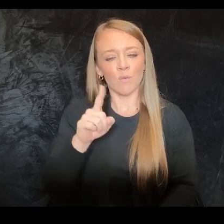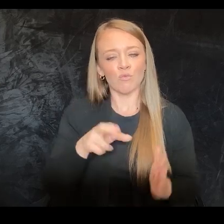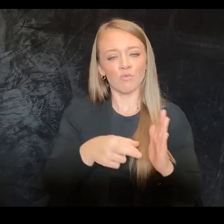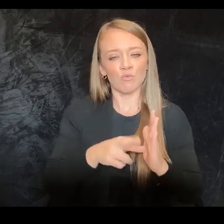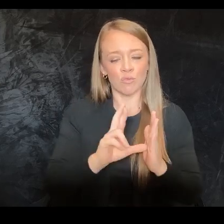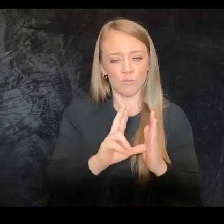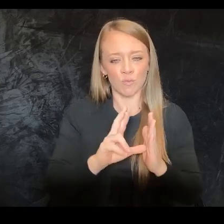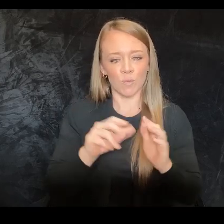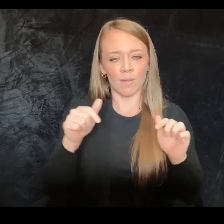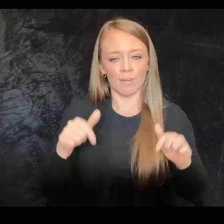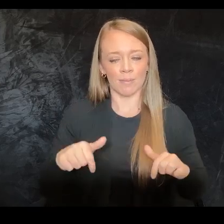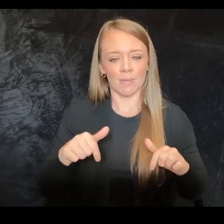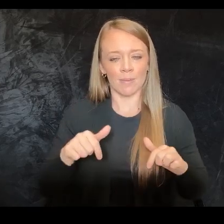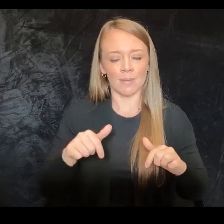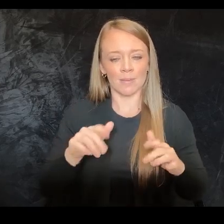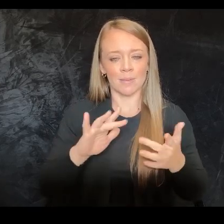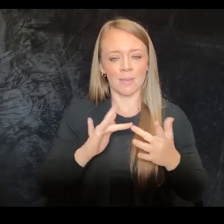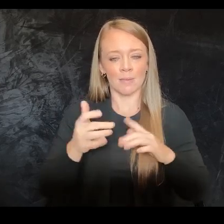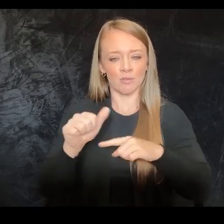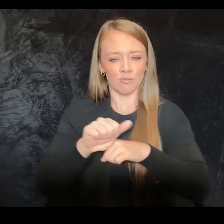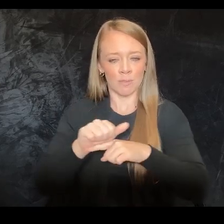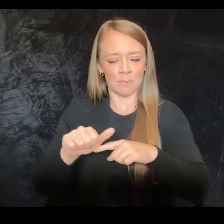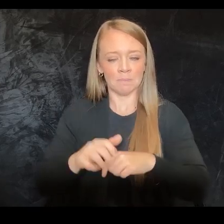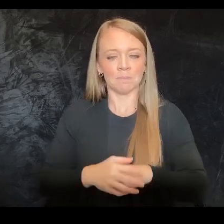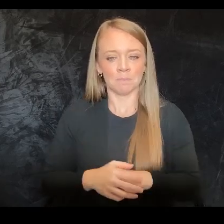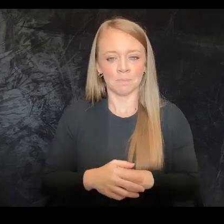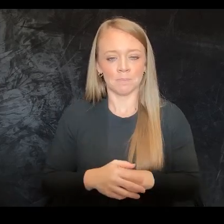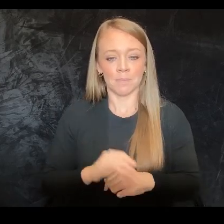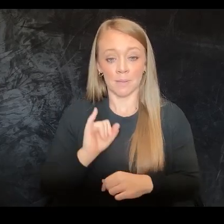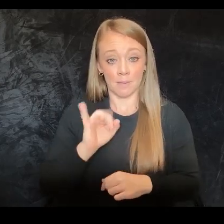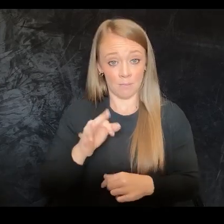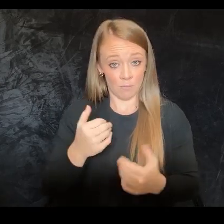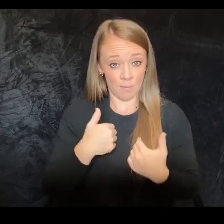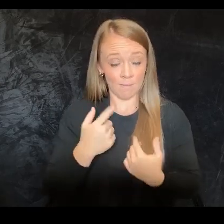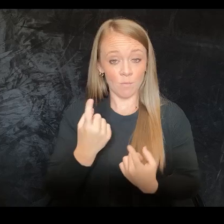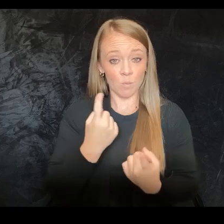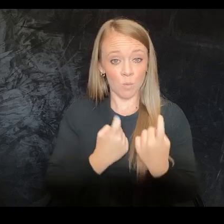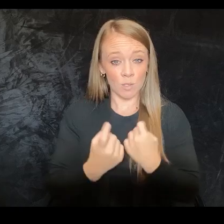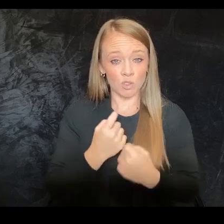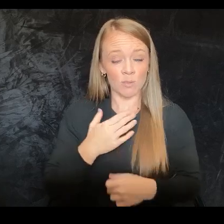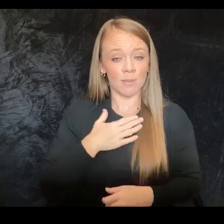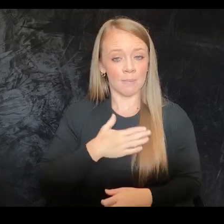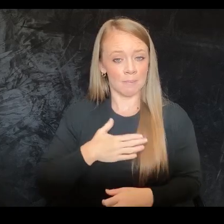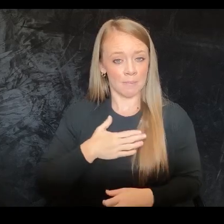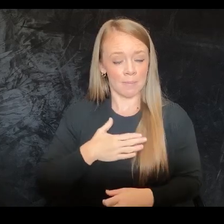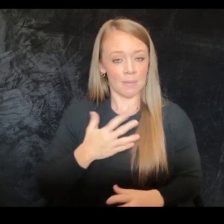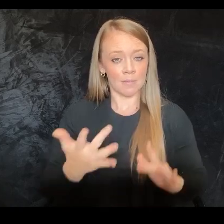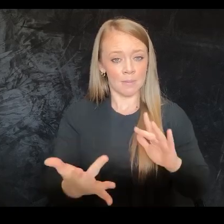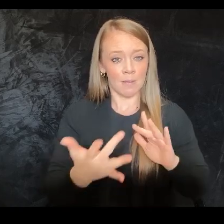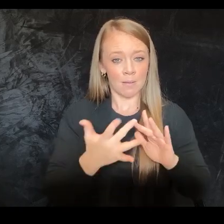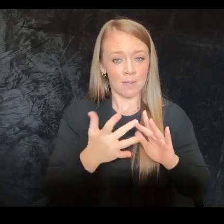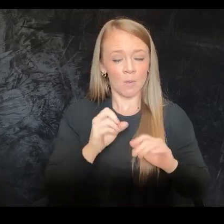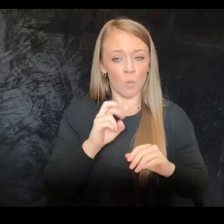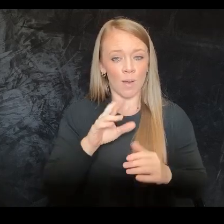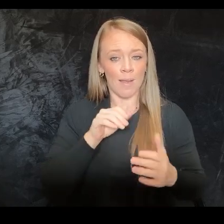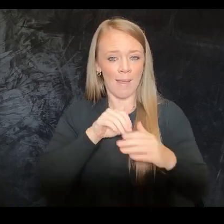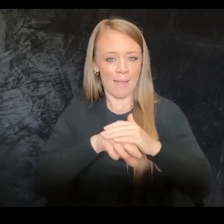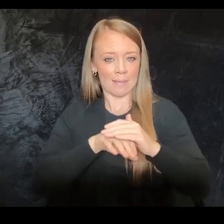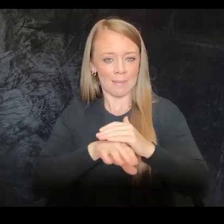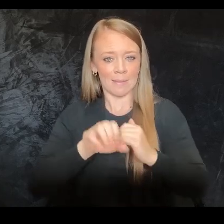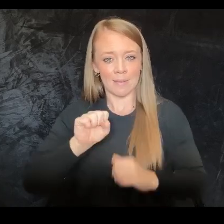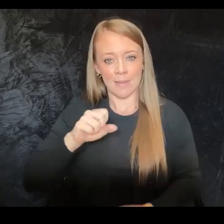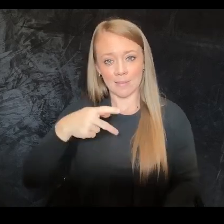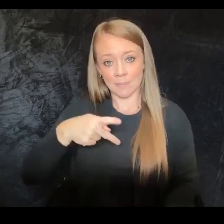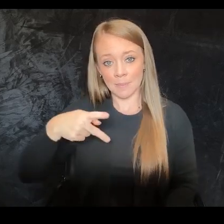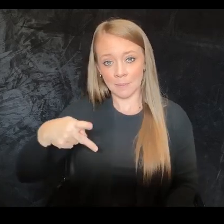Thank you for reviewing this webinar. If you have any questions, please feel free to